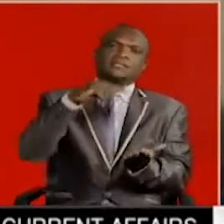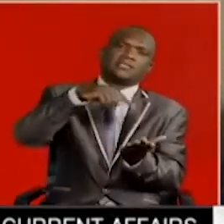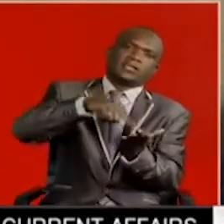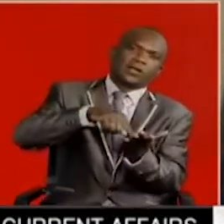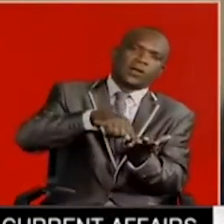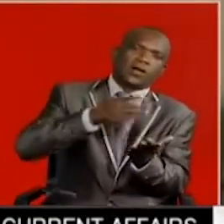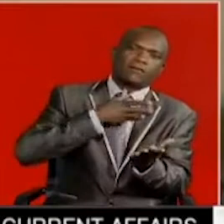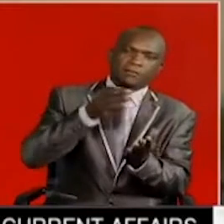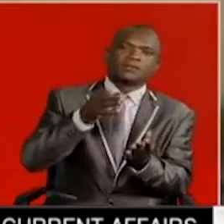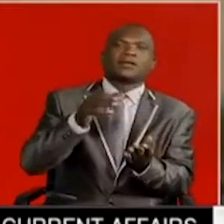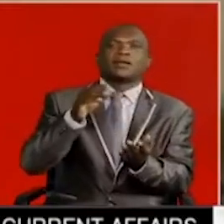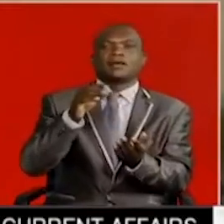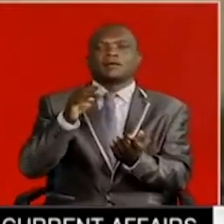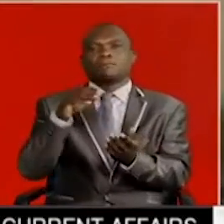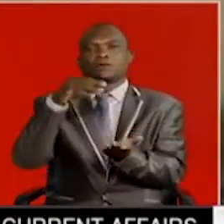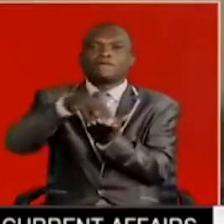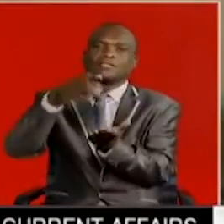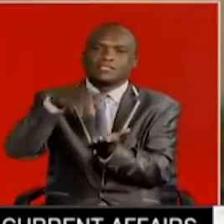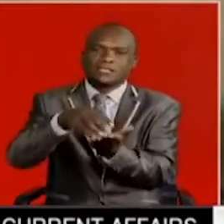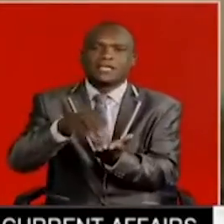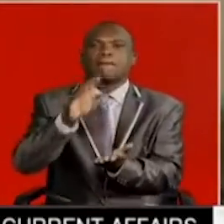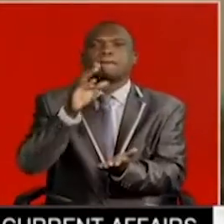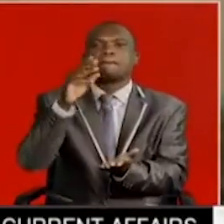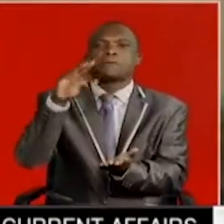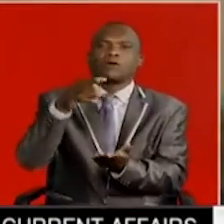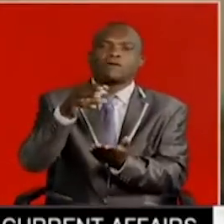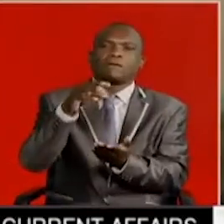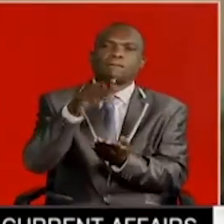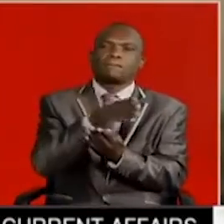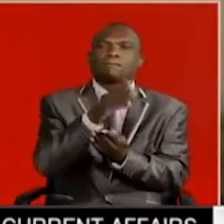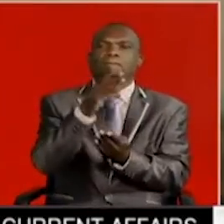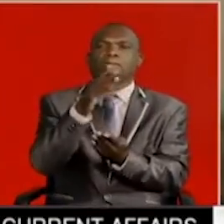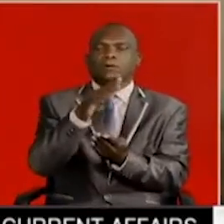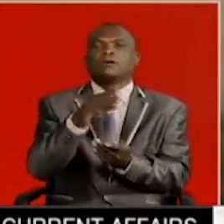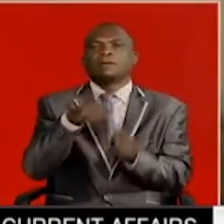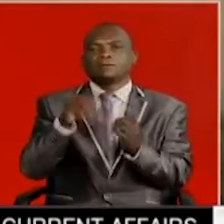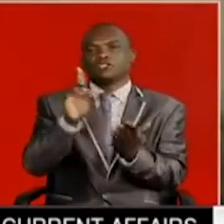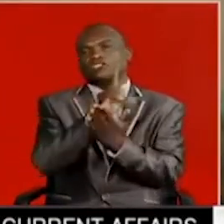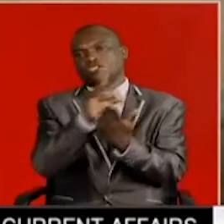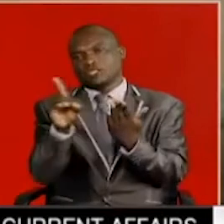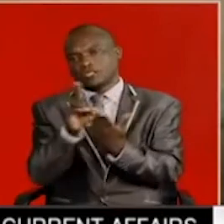provincial, district, and service delivery.